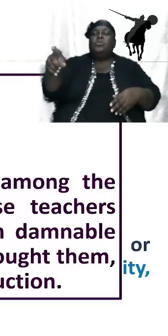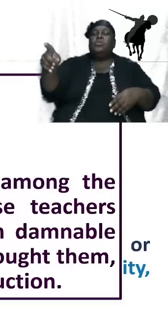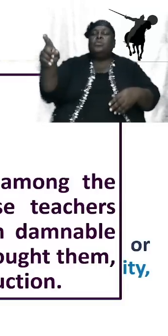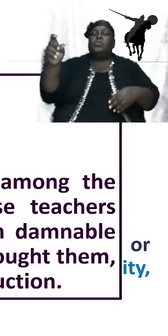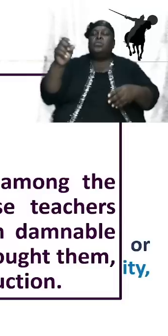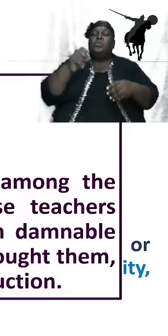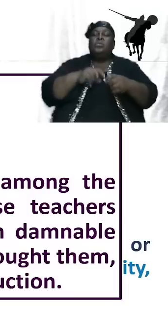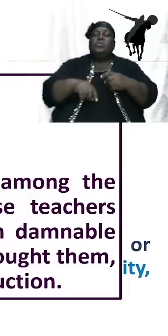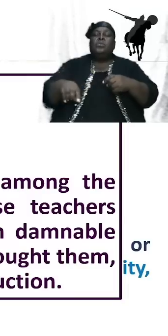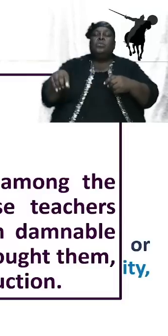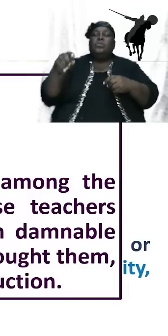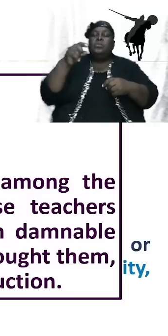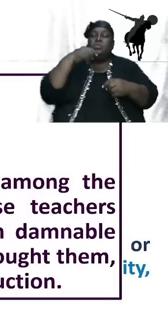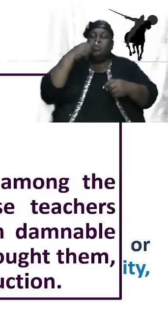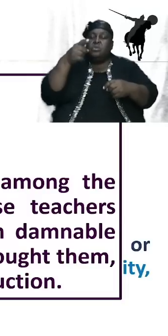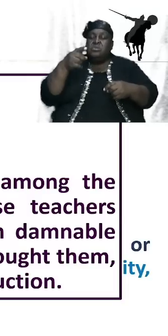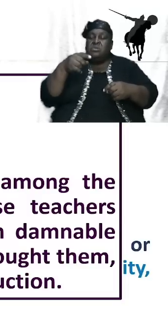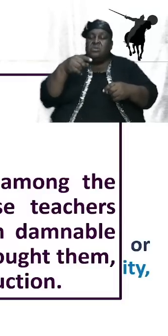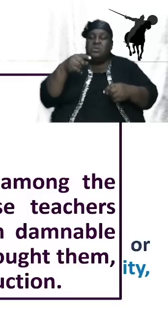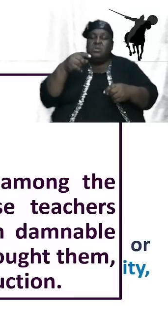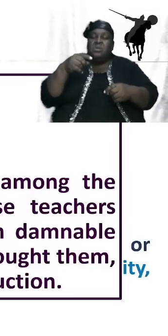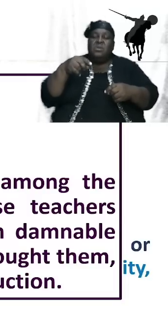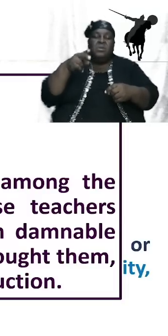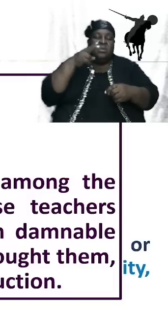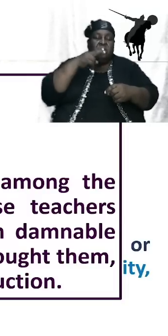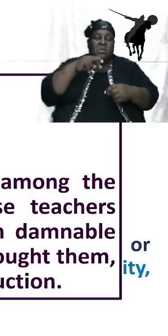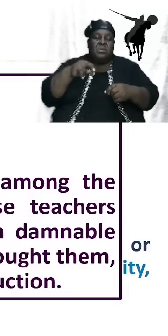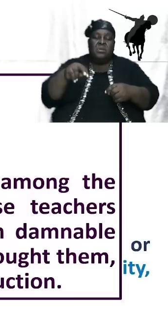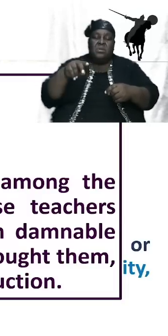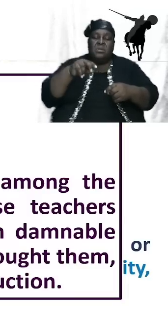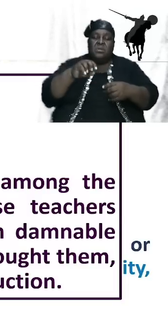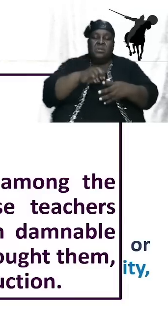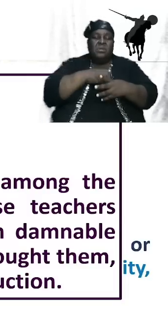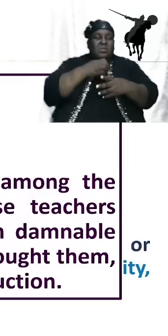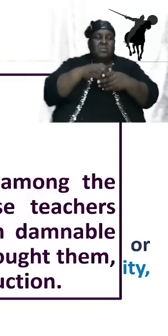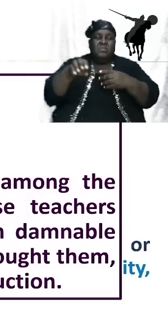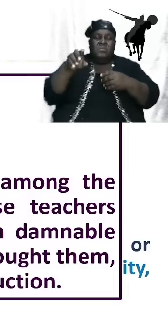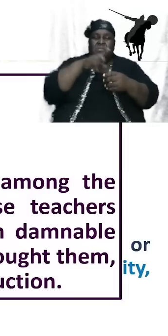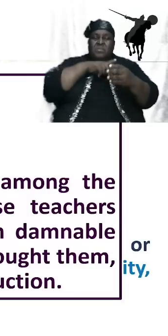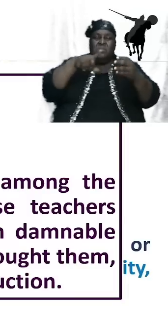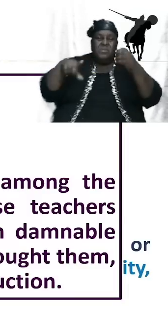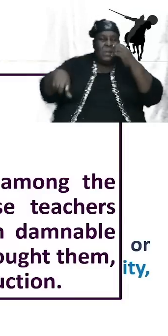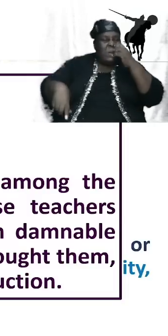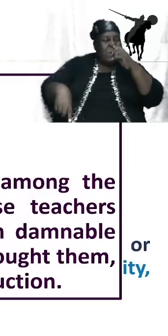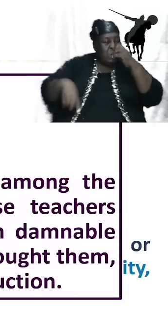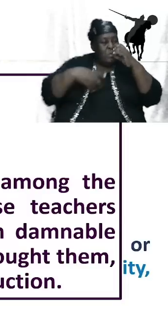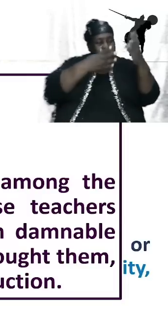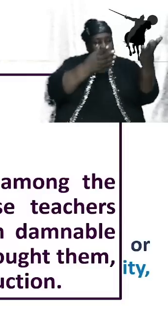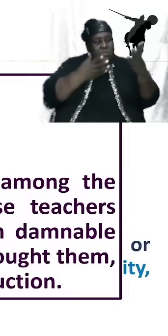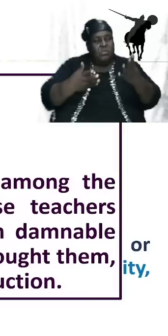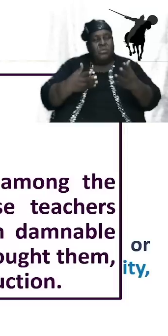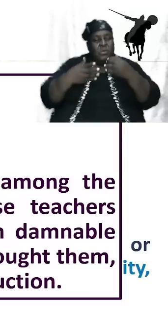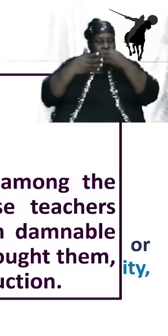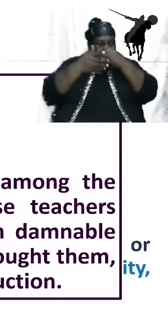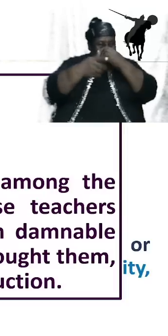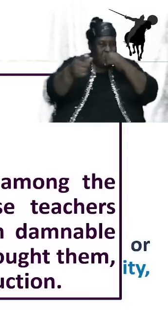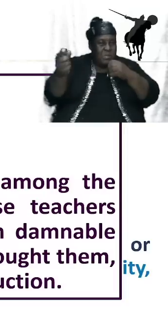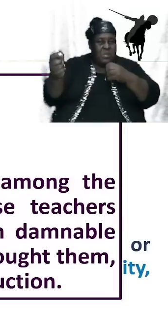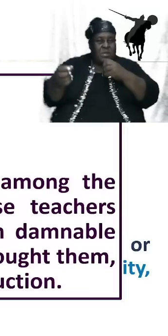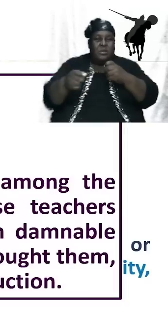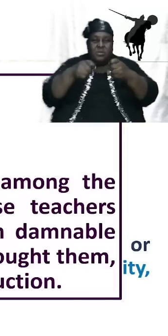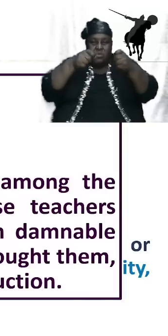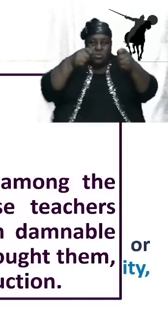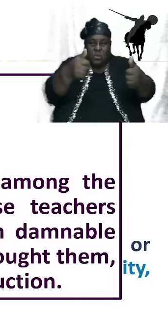damnably hearsays, even denying the Lord that brought them and bring them upon themselves swift